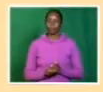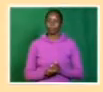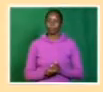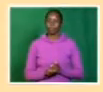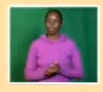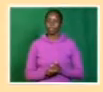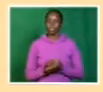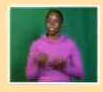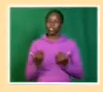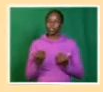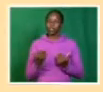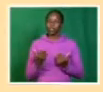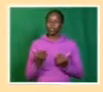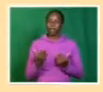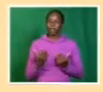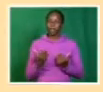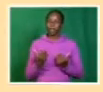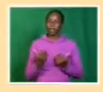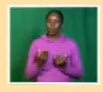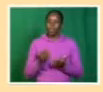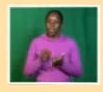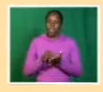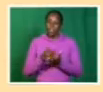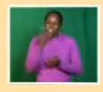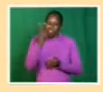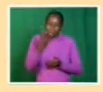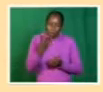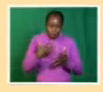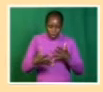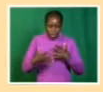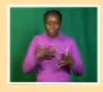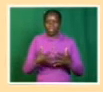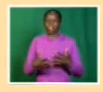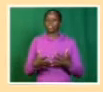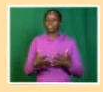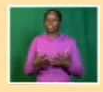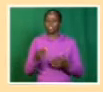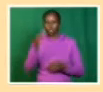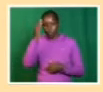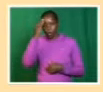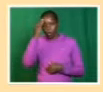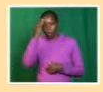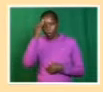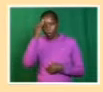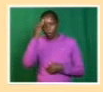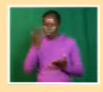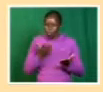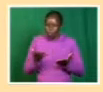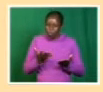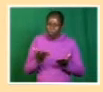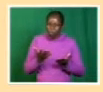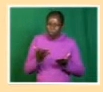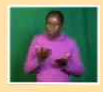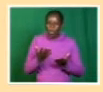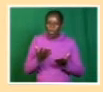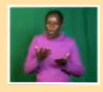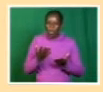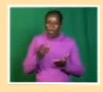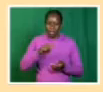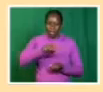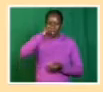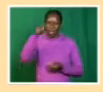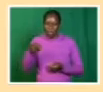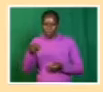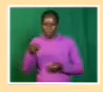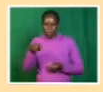So here I'm just highlighting the things that I've already mentioned. So you have to know where the graph is facing, up